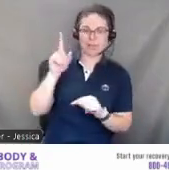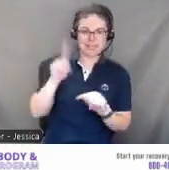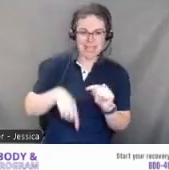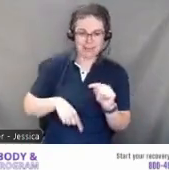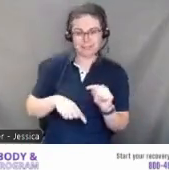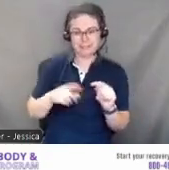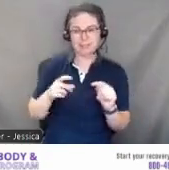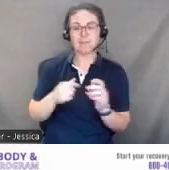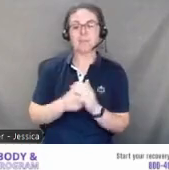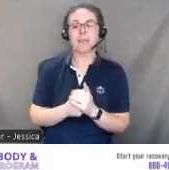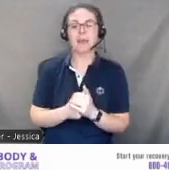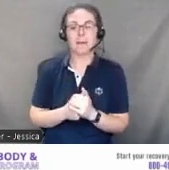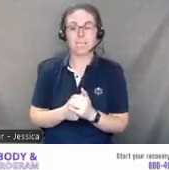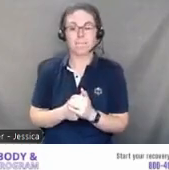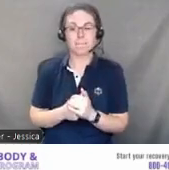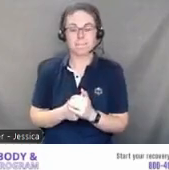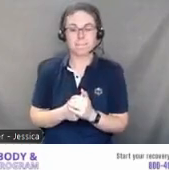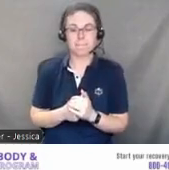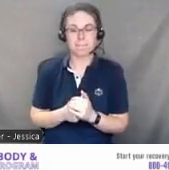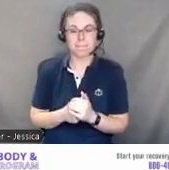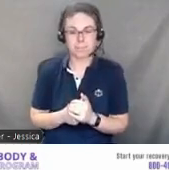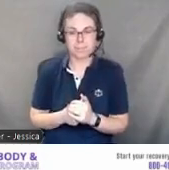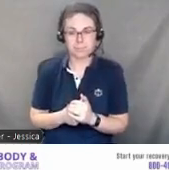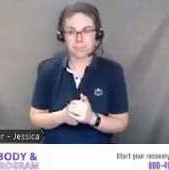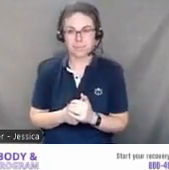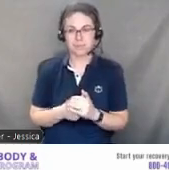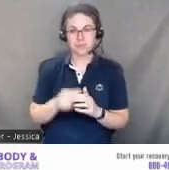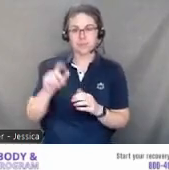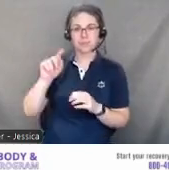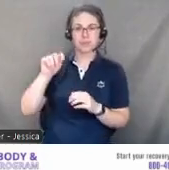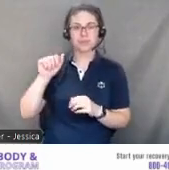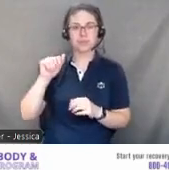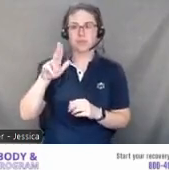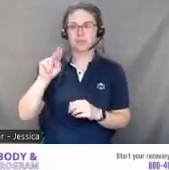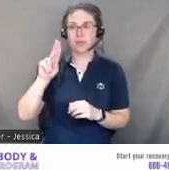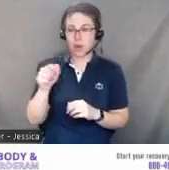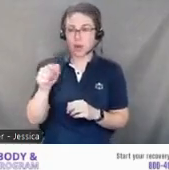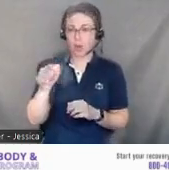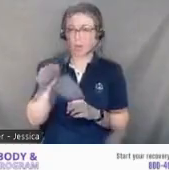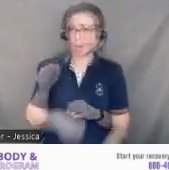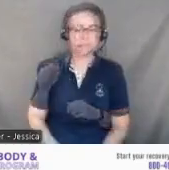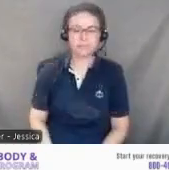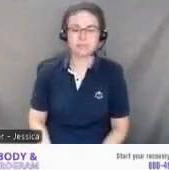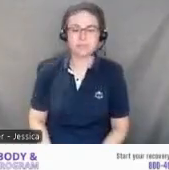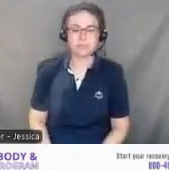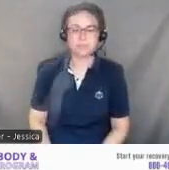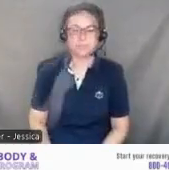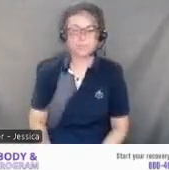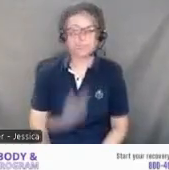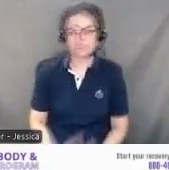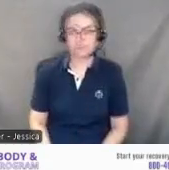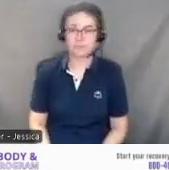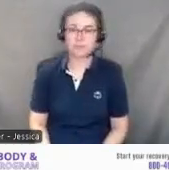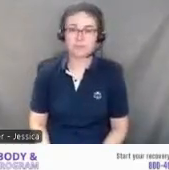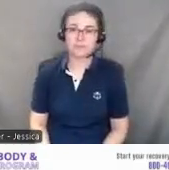Correct. But I think, Tana, are you looking for a group for yourself? Answer. Okay.